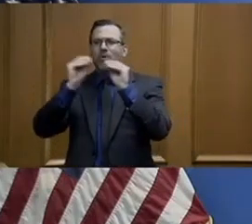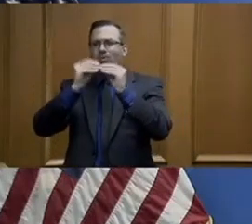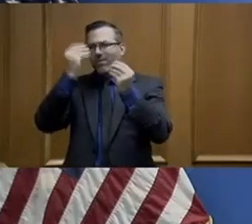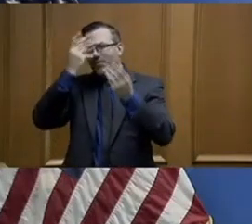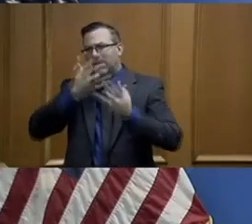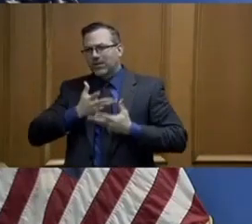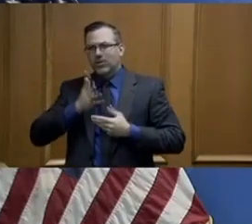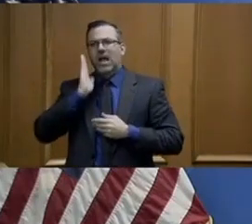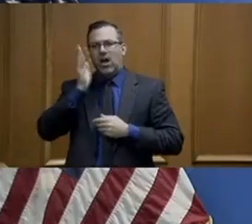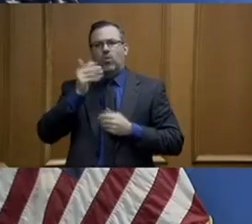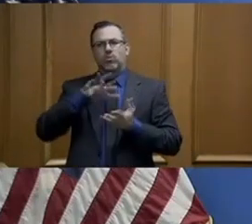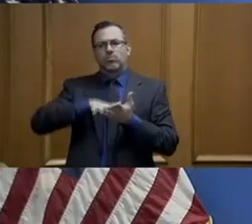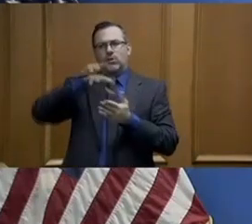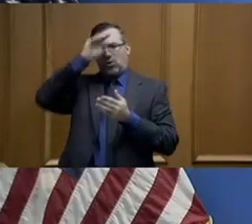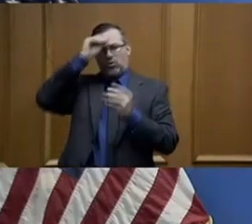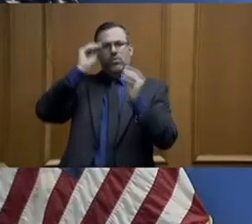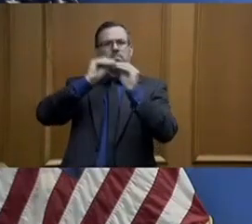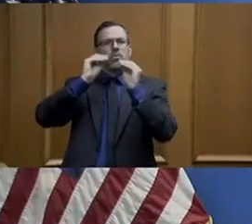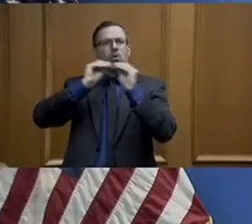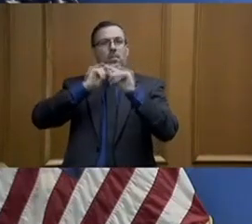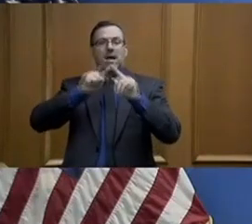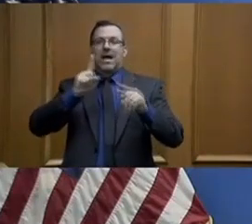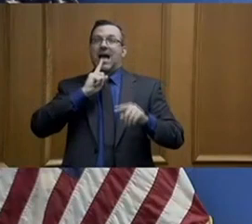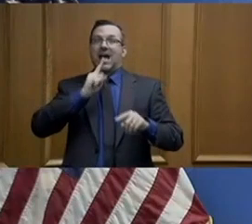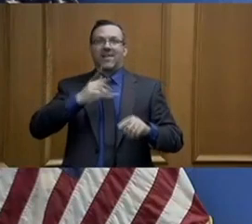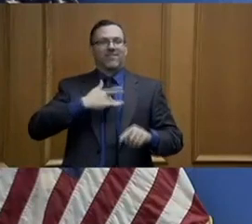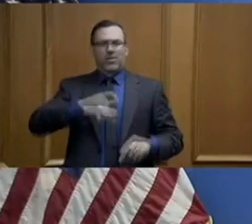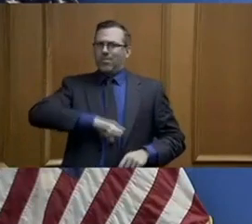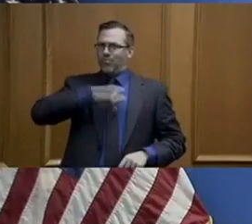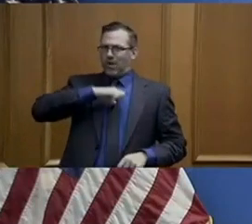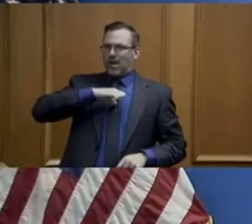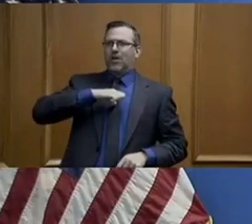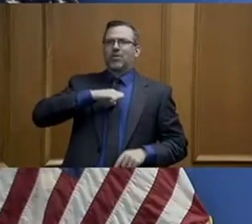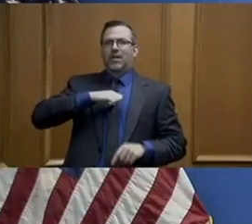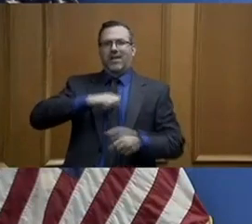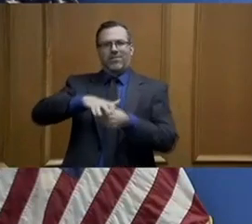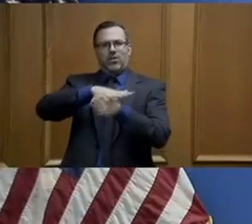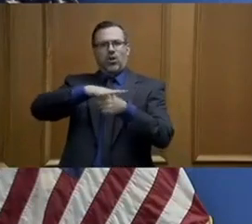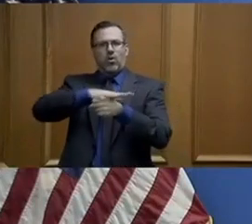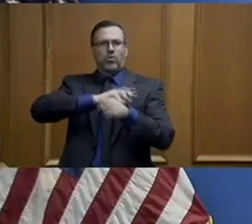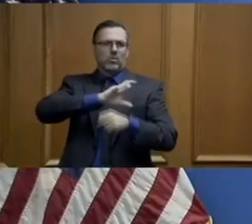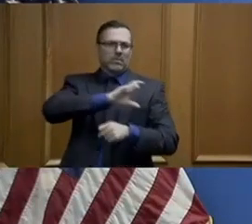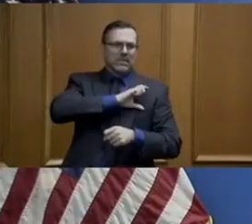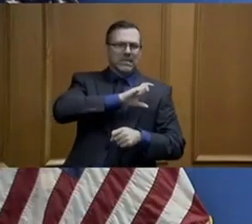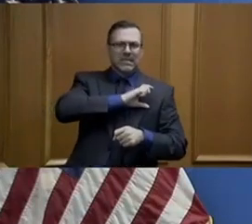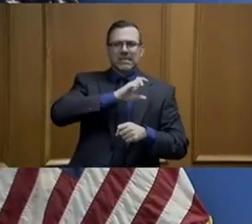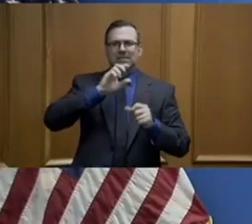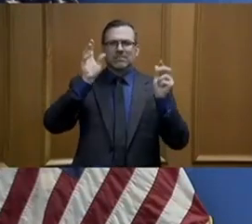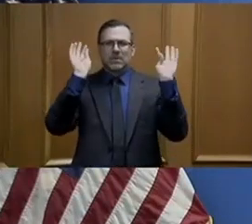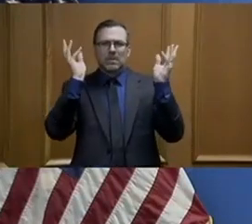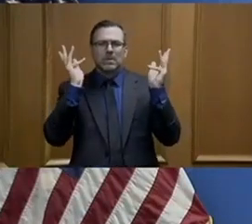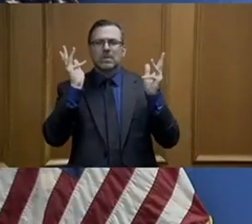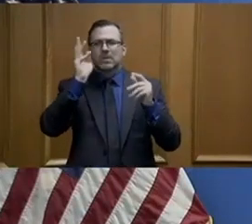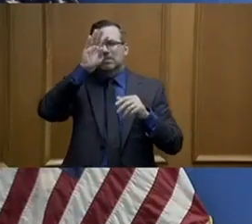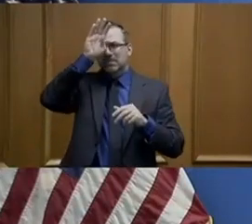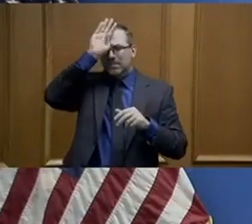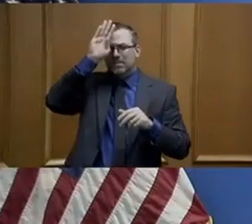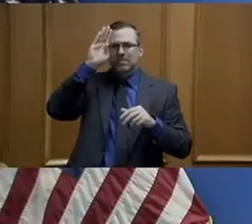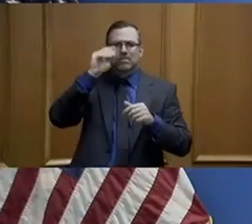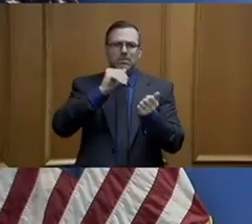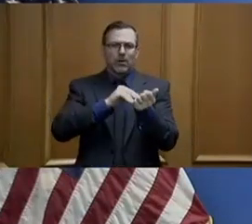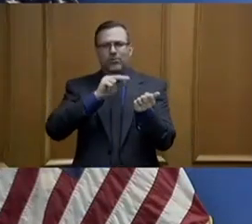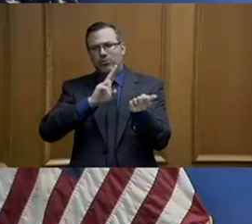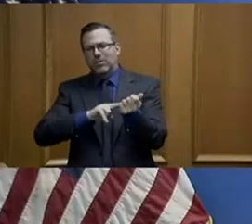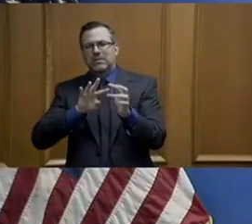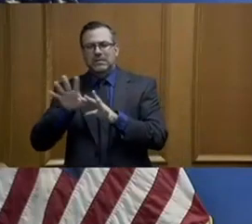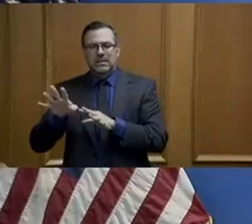tomorrow. But I'm very proud of the immediate response of local officials there in those counties, and our efforts as